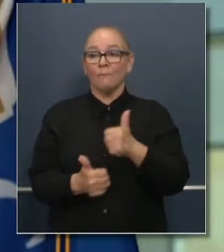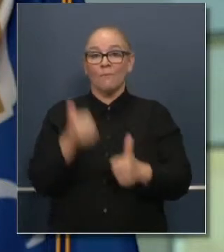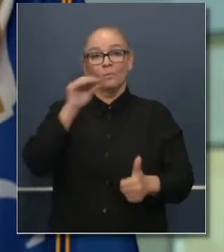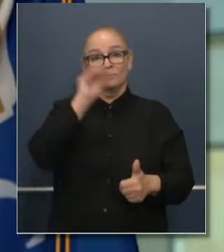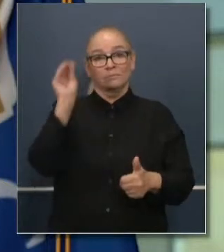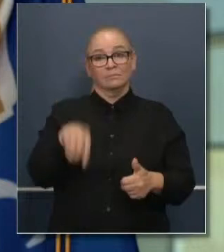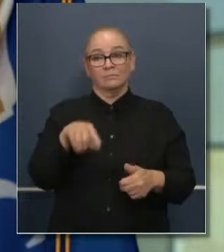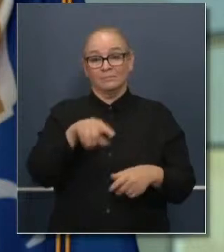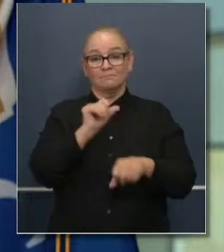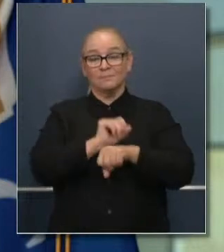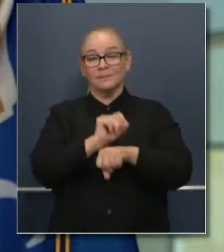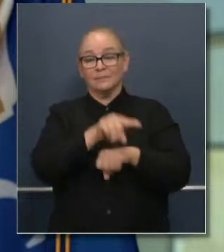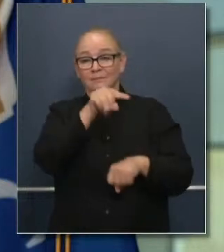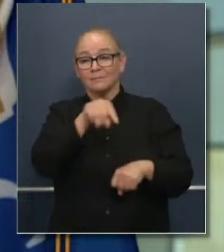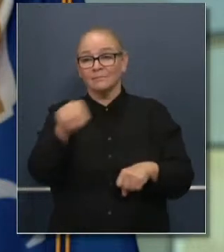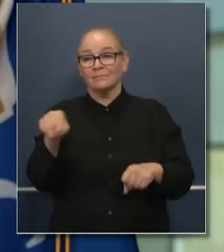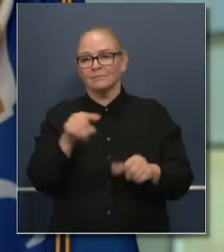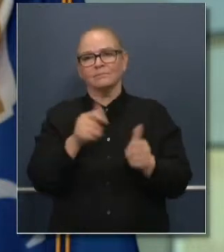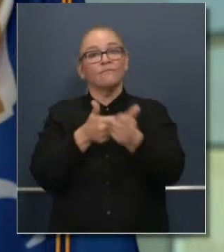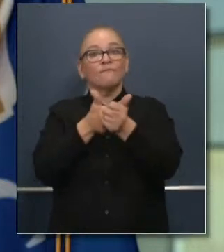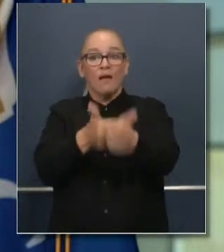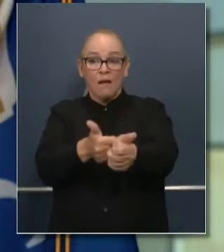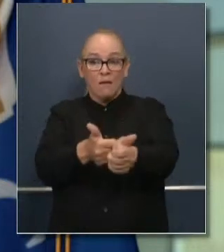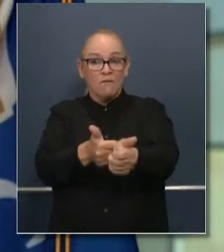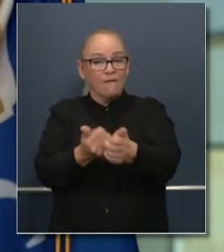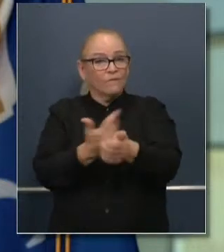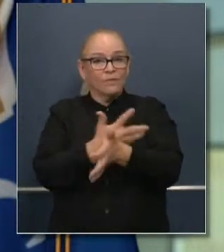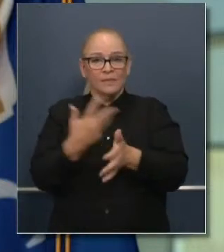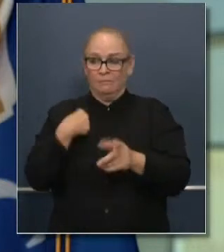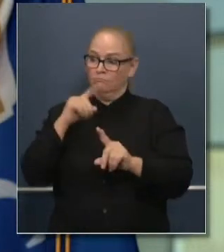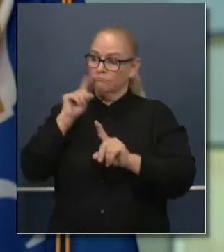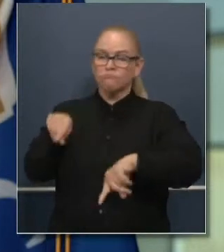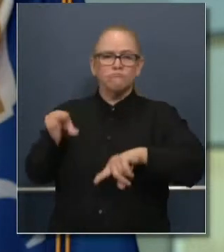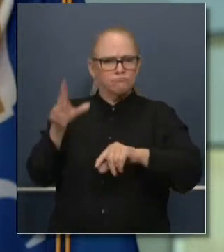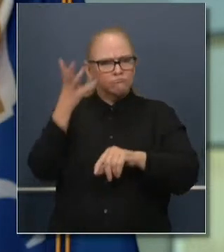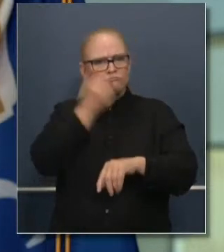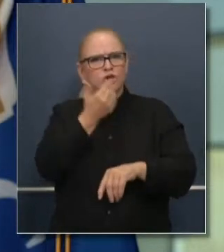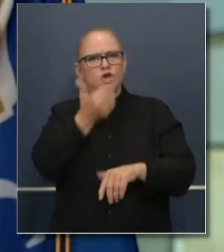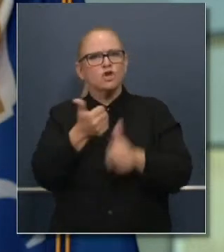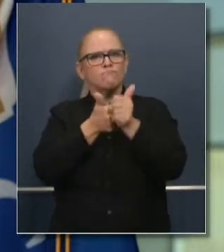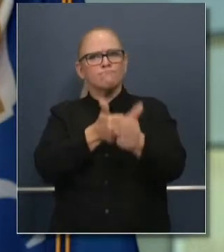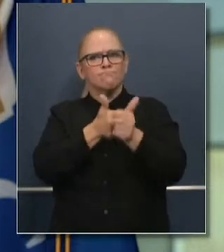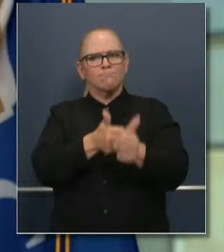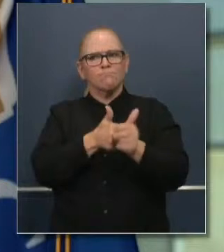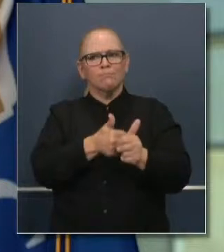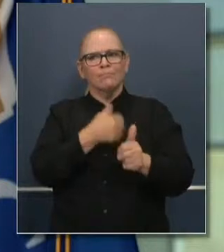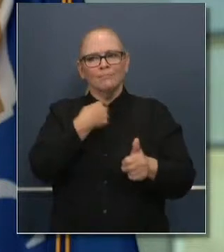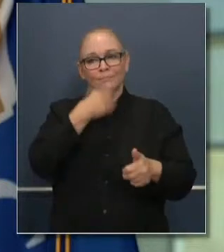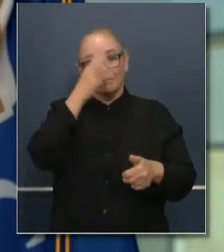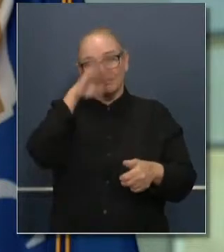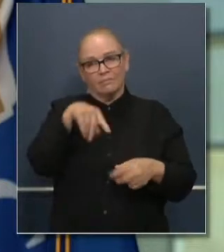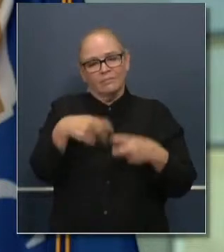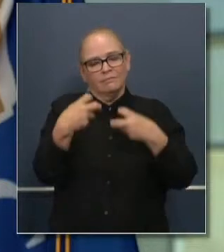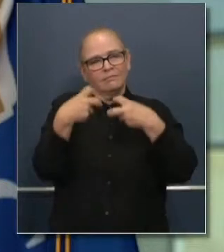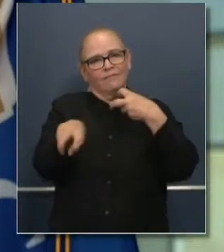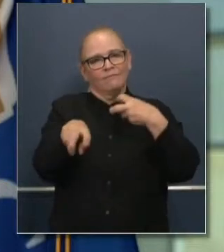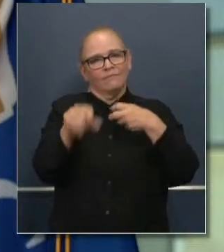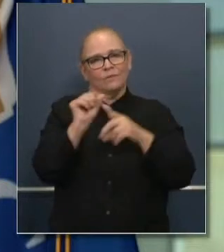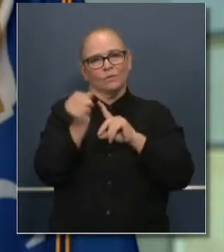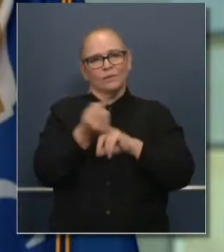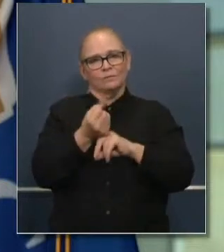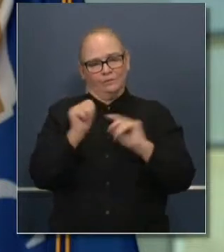businesses are doing everything in their power, doing their best under these very difficult circumstances. And the vast majority that are